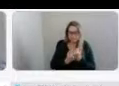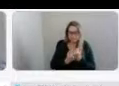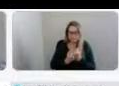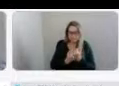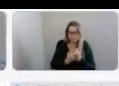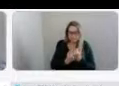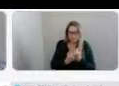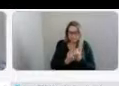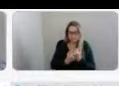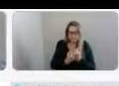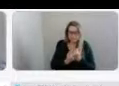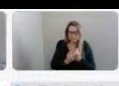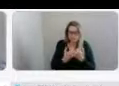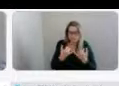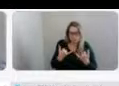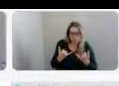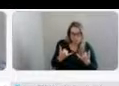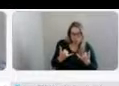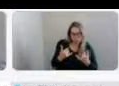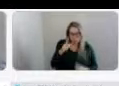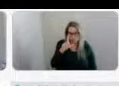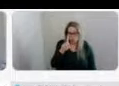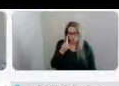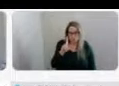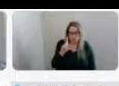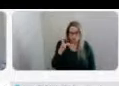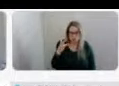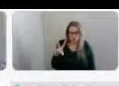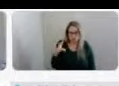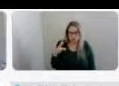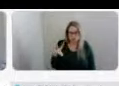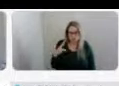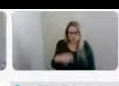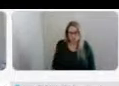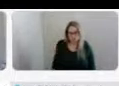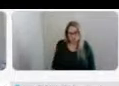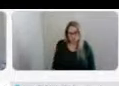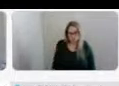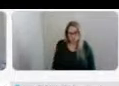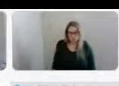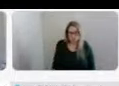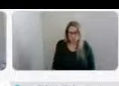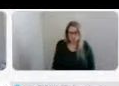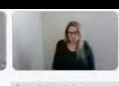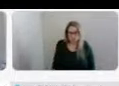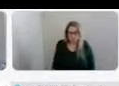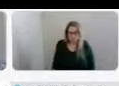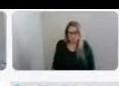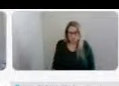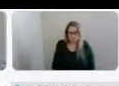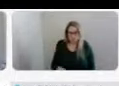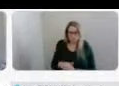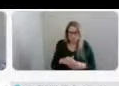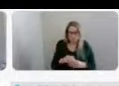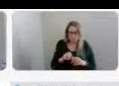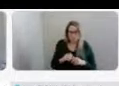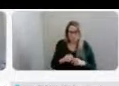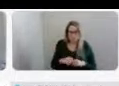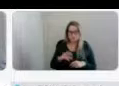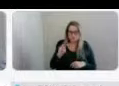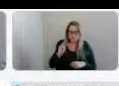of the current configuration of ld17 that is in the adopted legislative draft